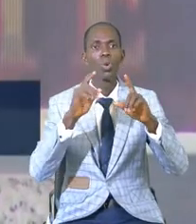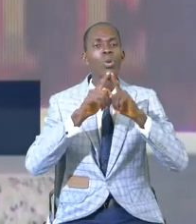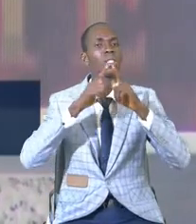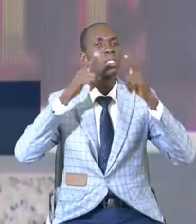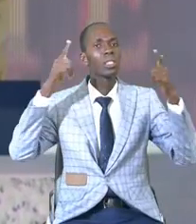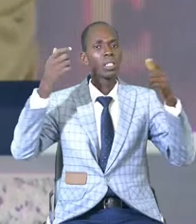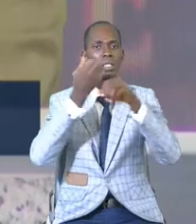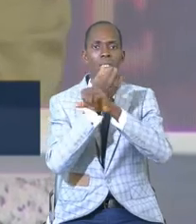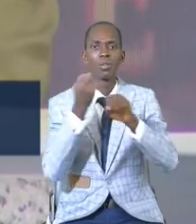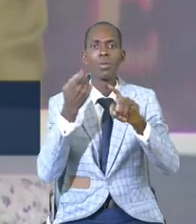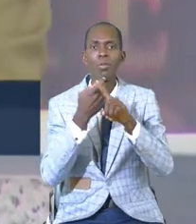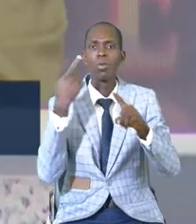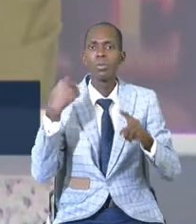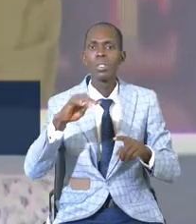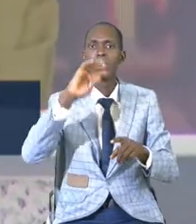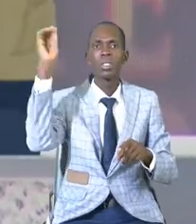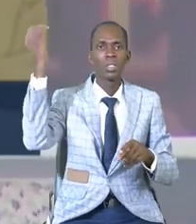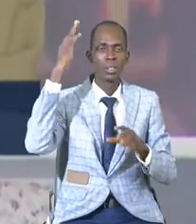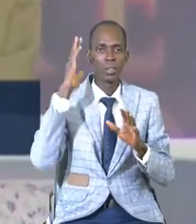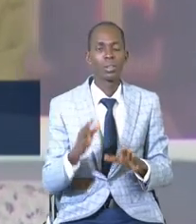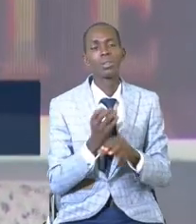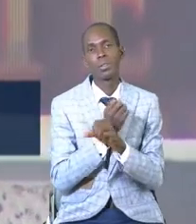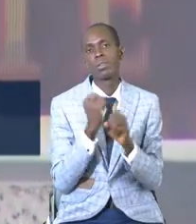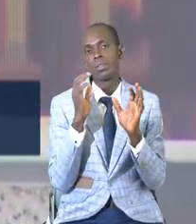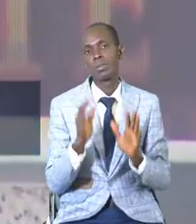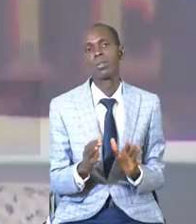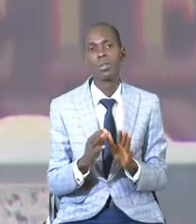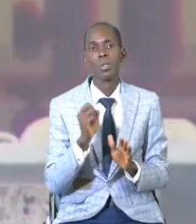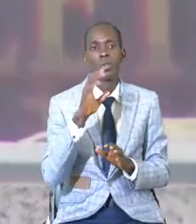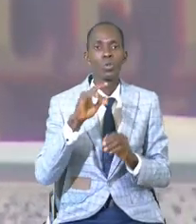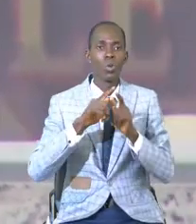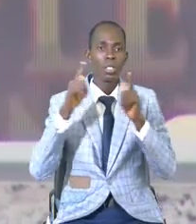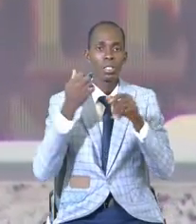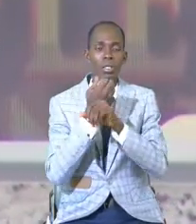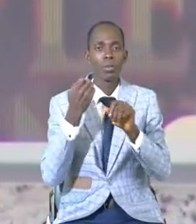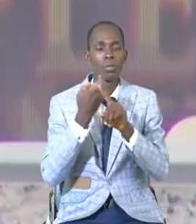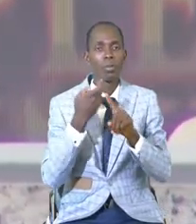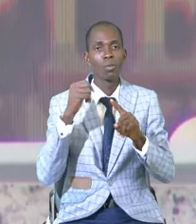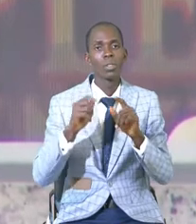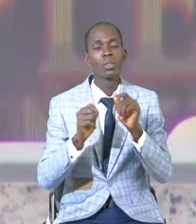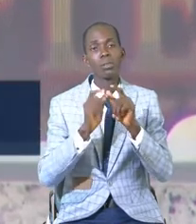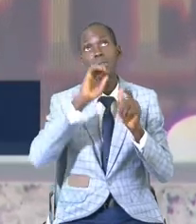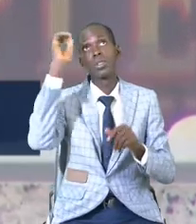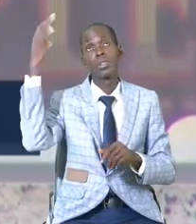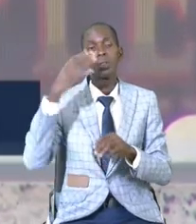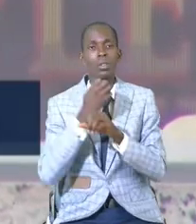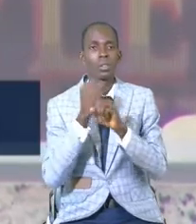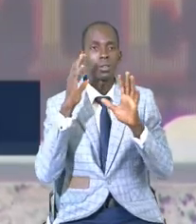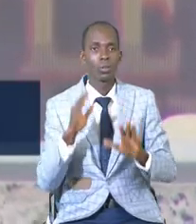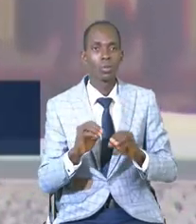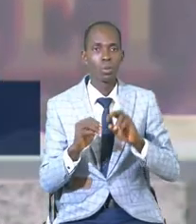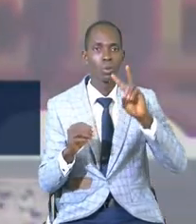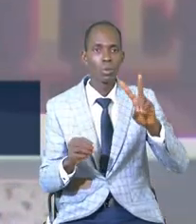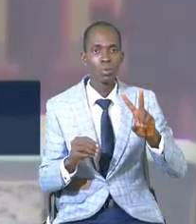Savior. So great salvation from the gracious Savior. Number two, such granted